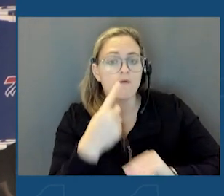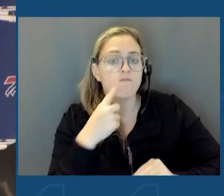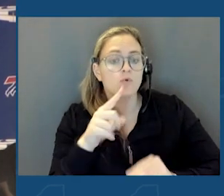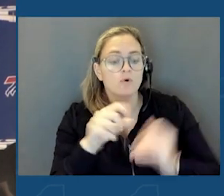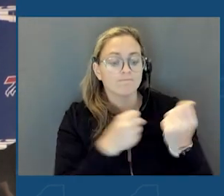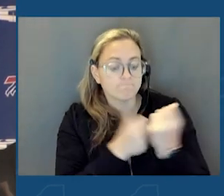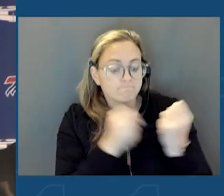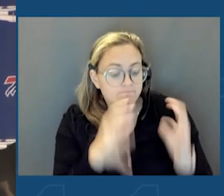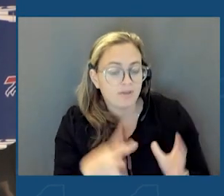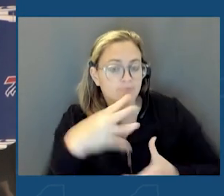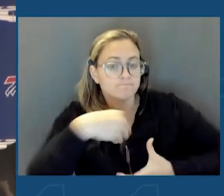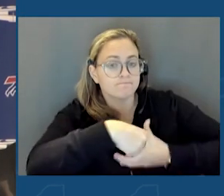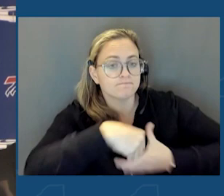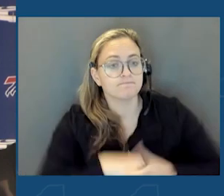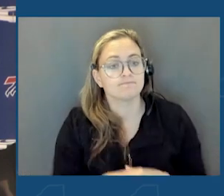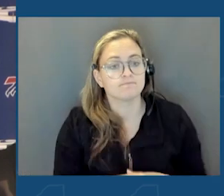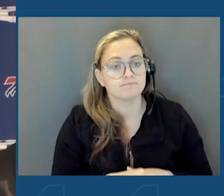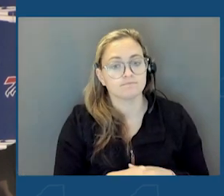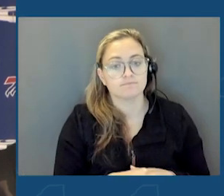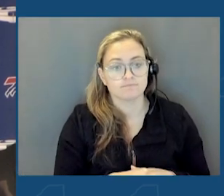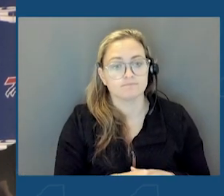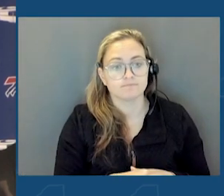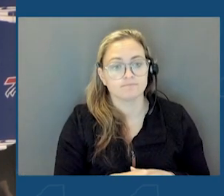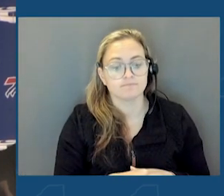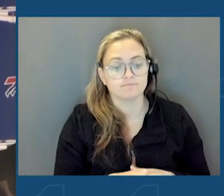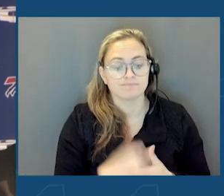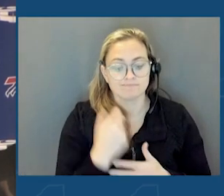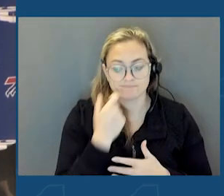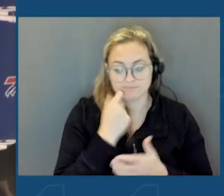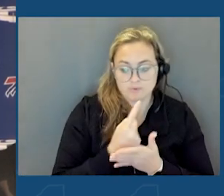And I spent the last week